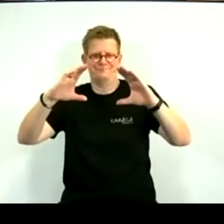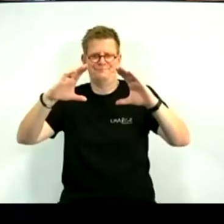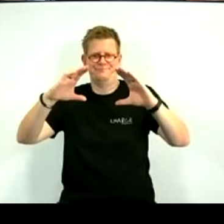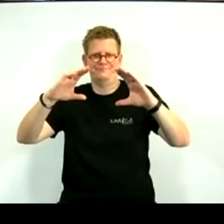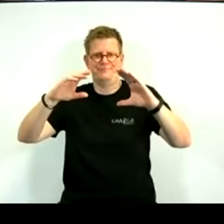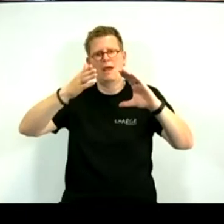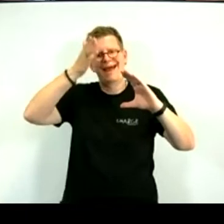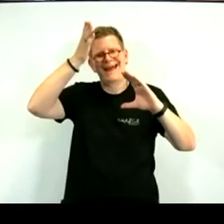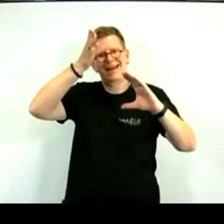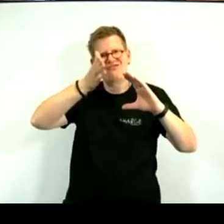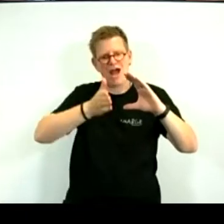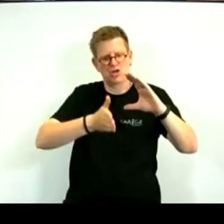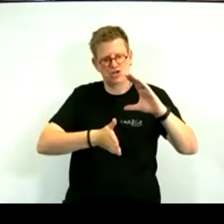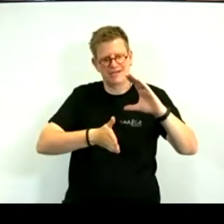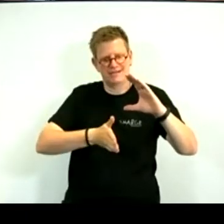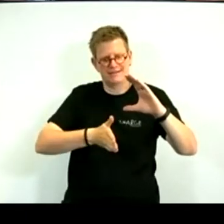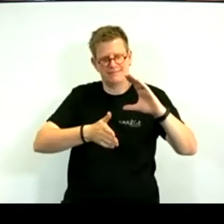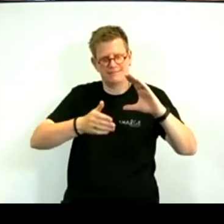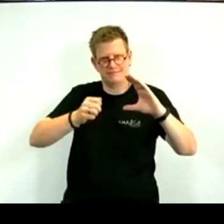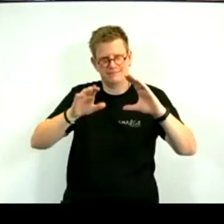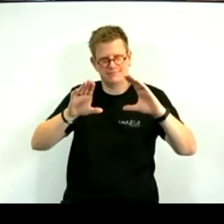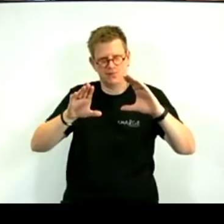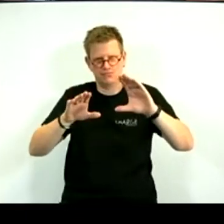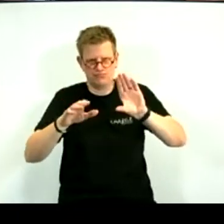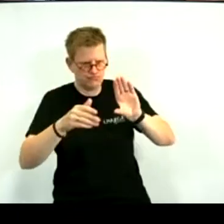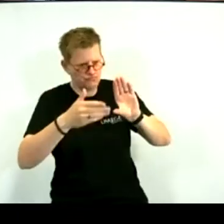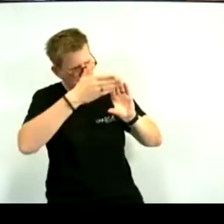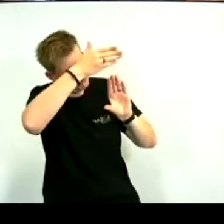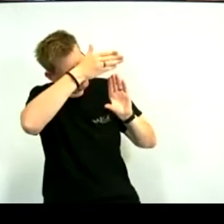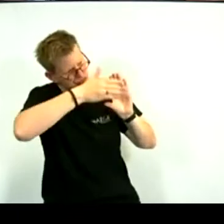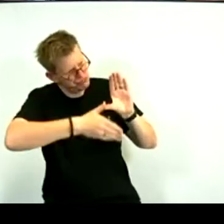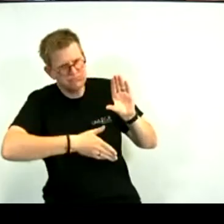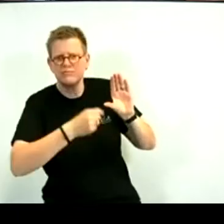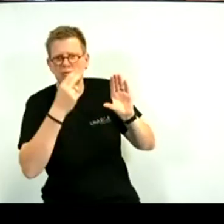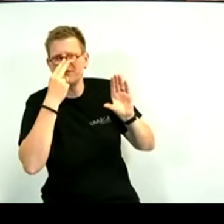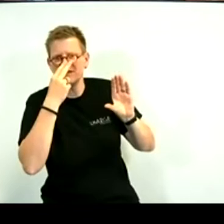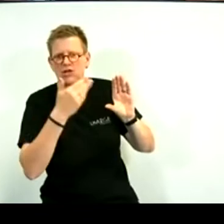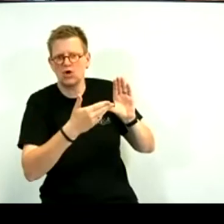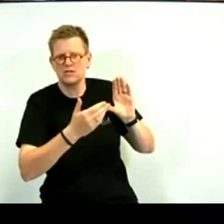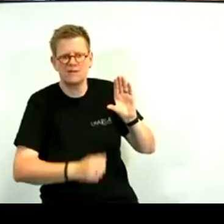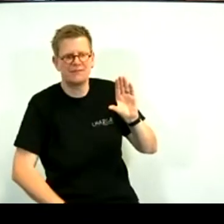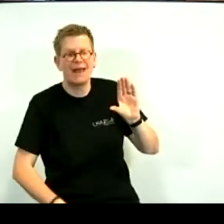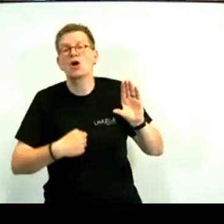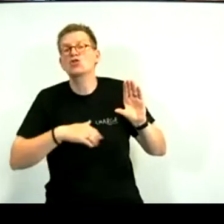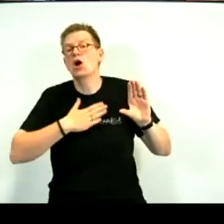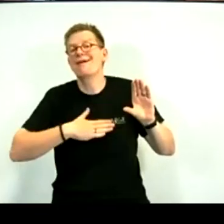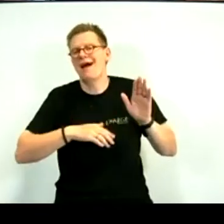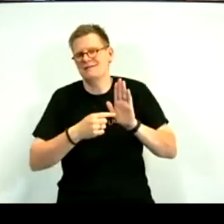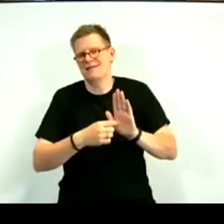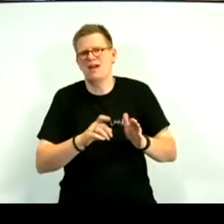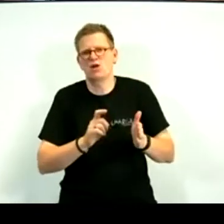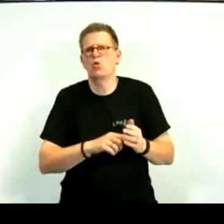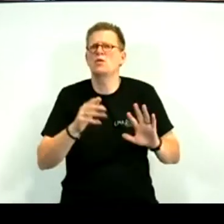don't actually know what the eye is. They don't know the design of the eye. And if you look at this